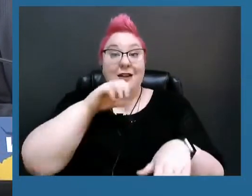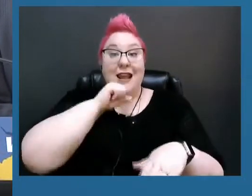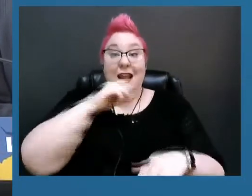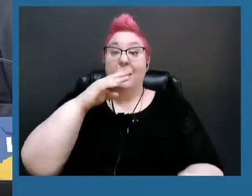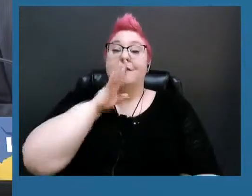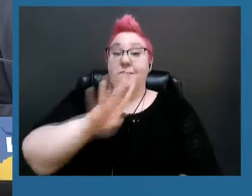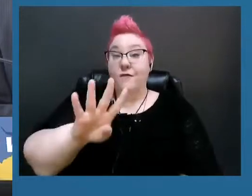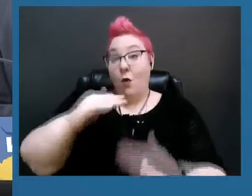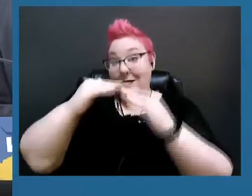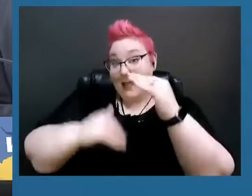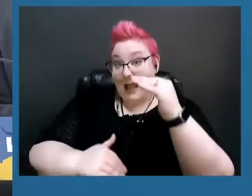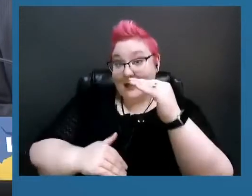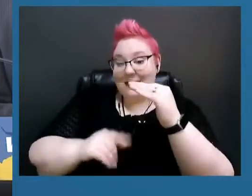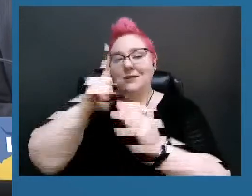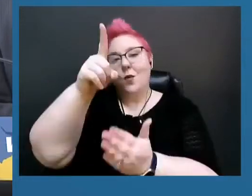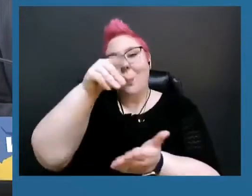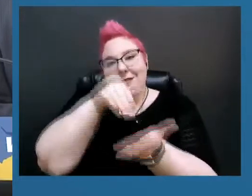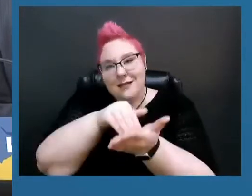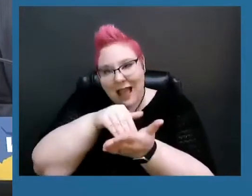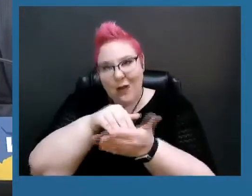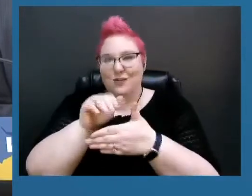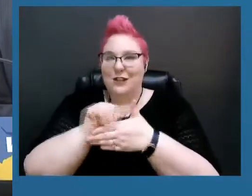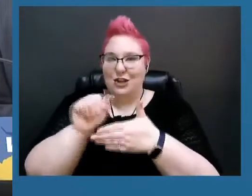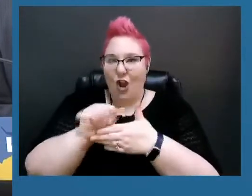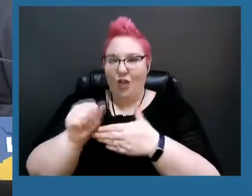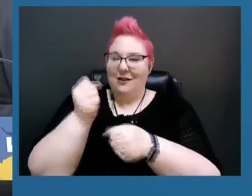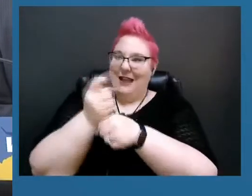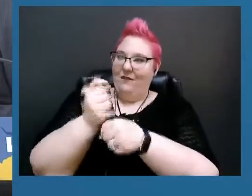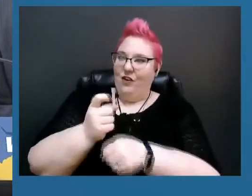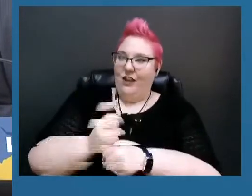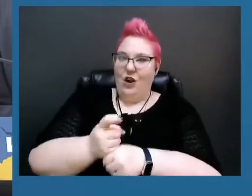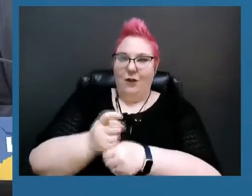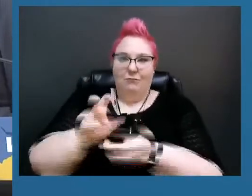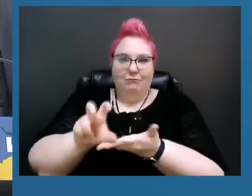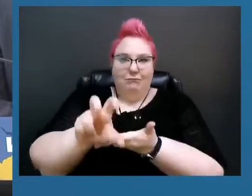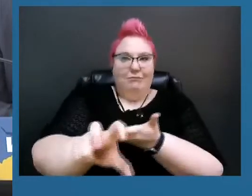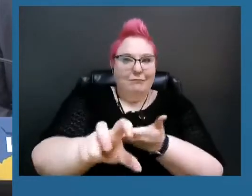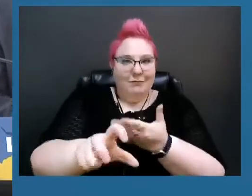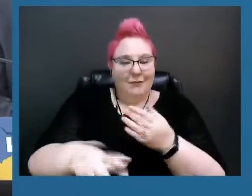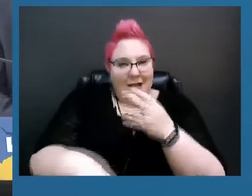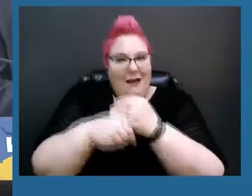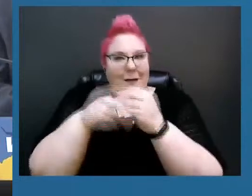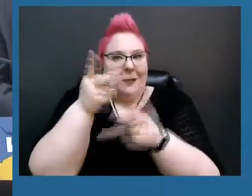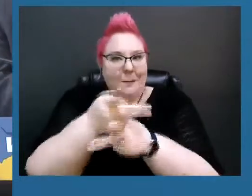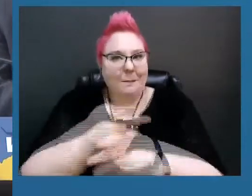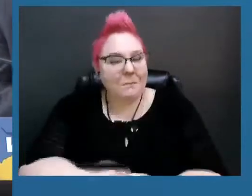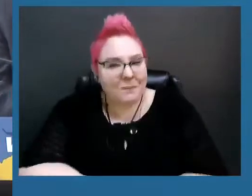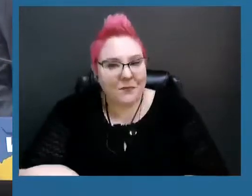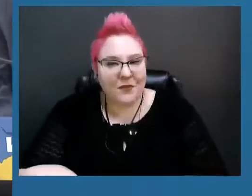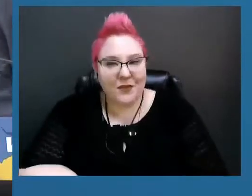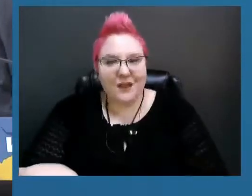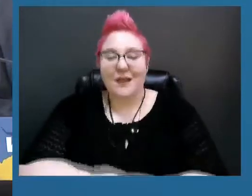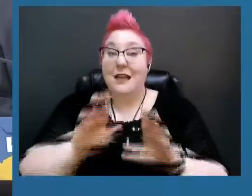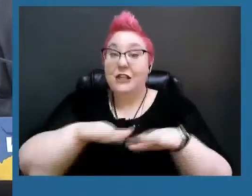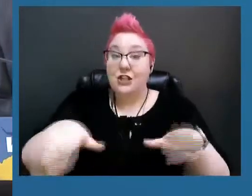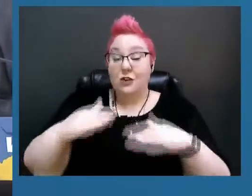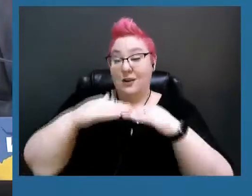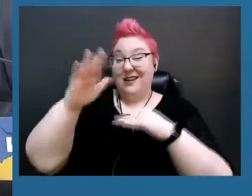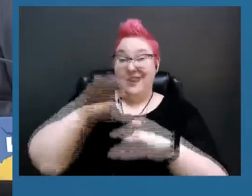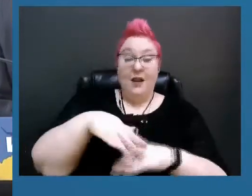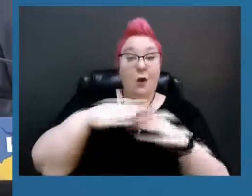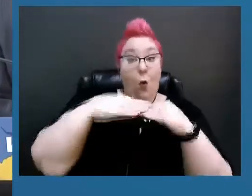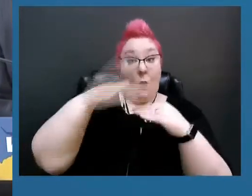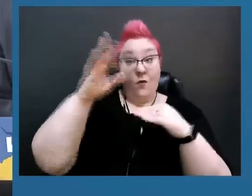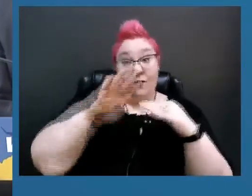does $1,000 extra every year sound to you? Yes! Children older, $500